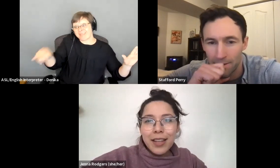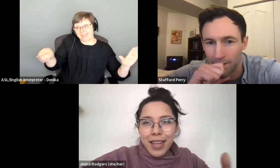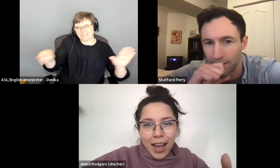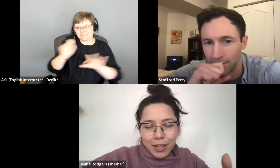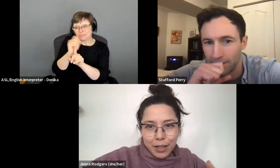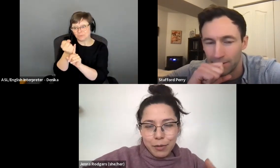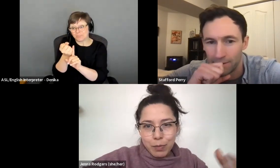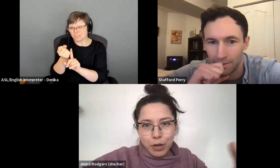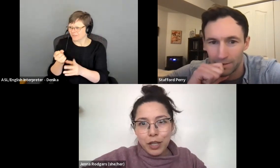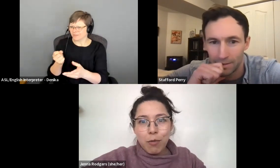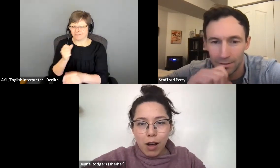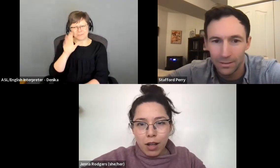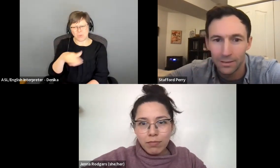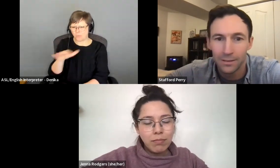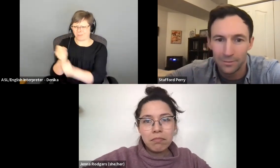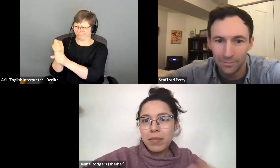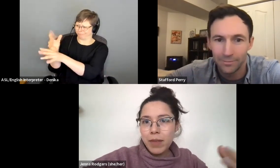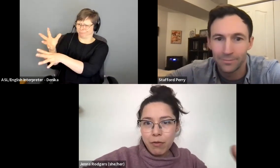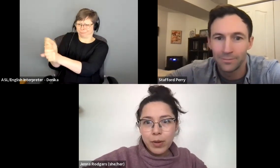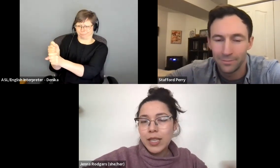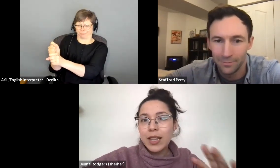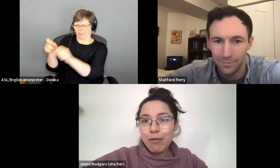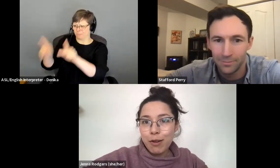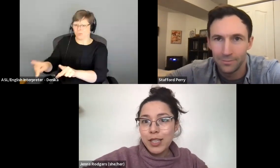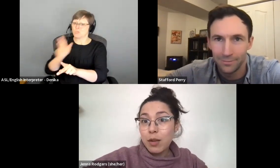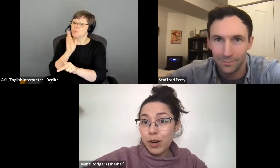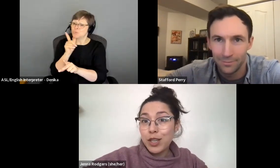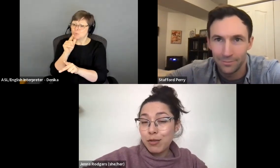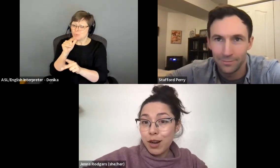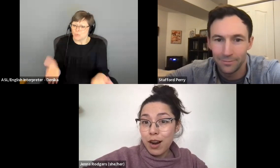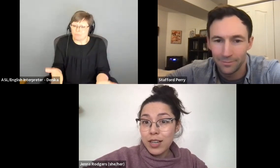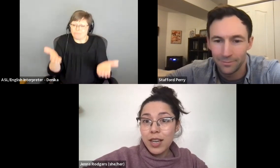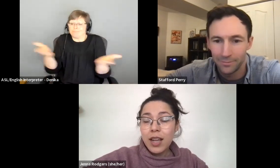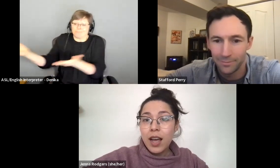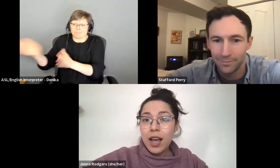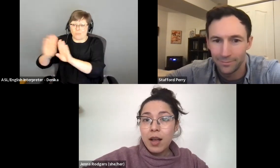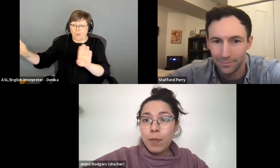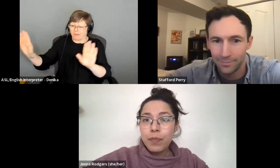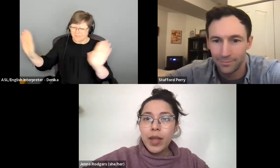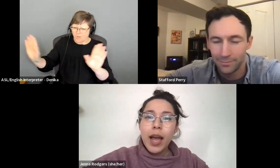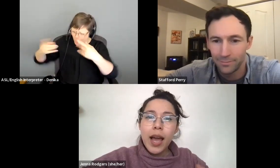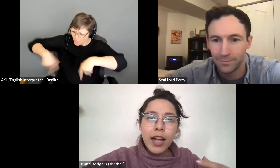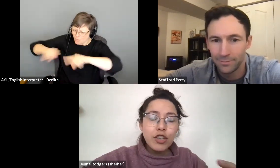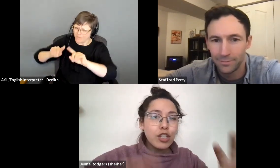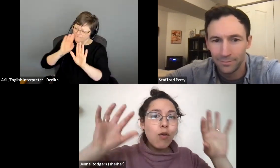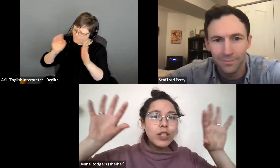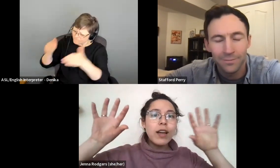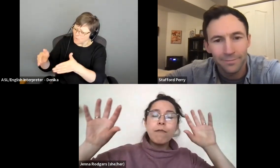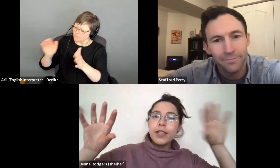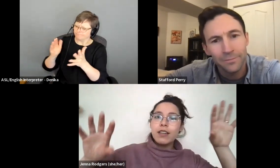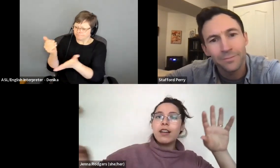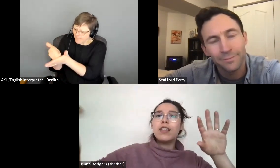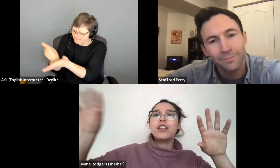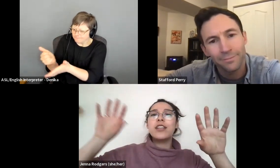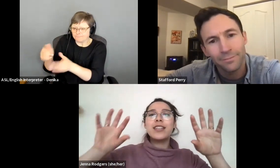go yell at the actor who was pushing the wall. Everyone's like, let's focus on the person who's hurt. And just holding